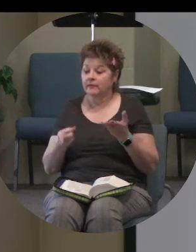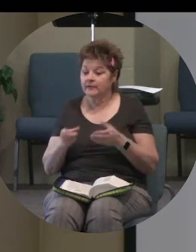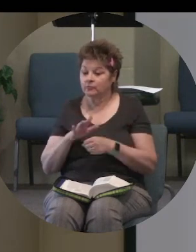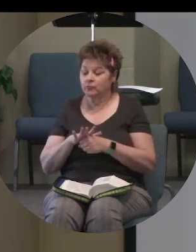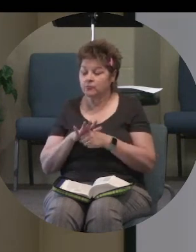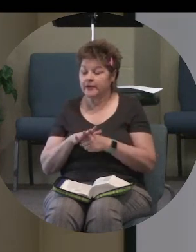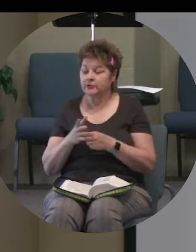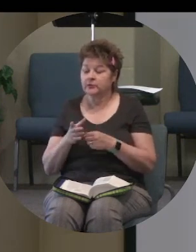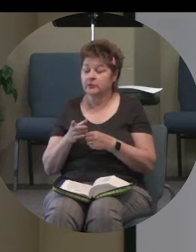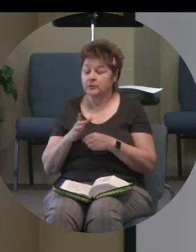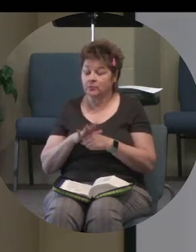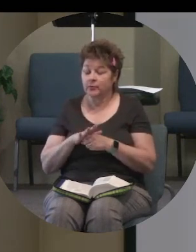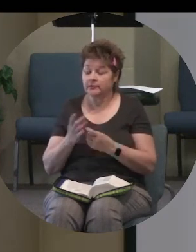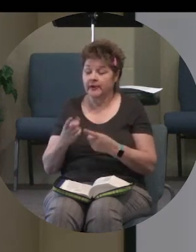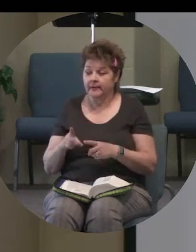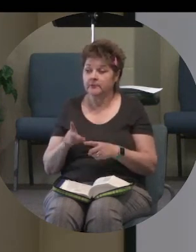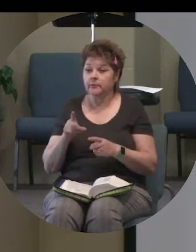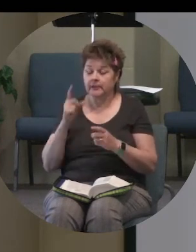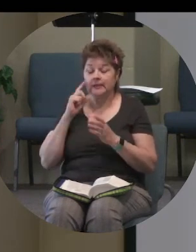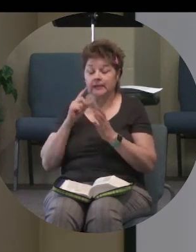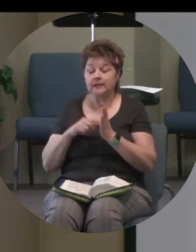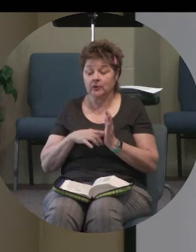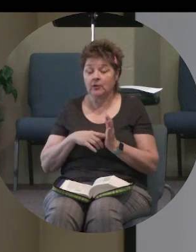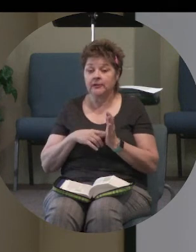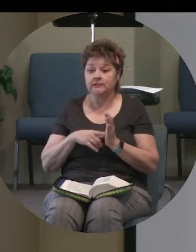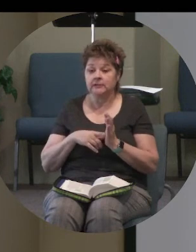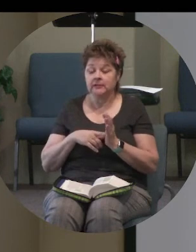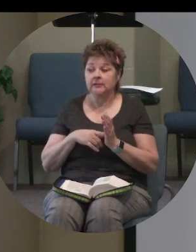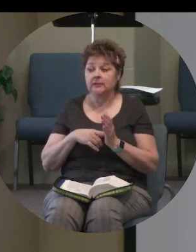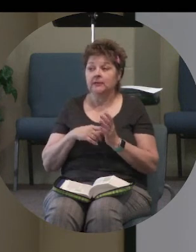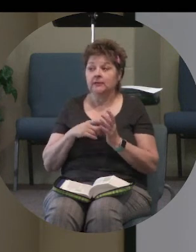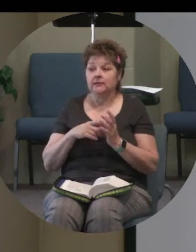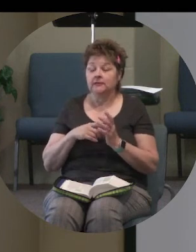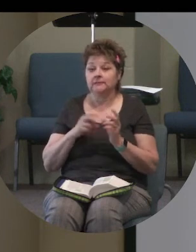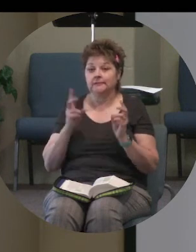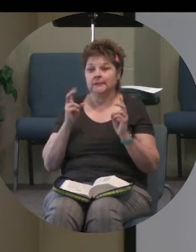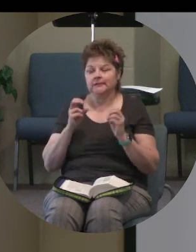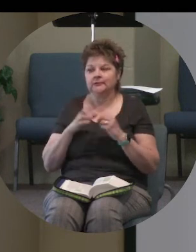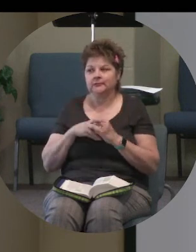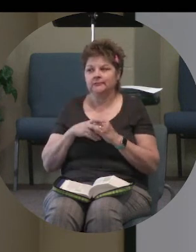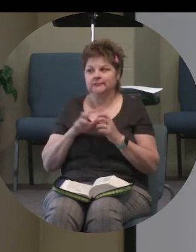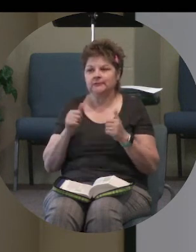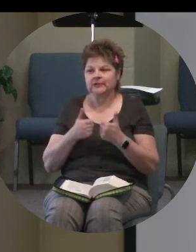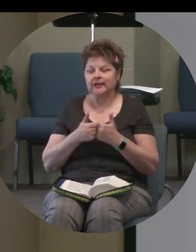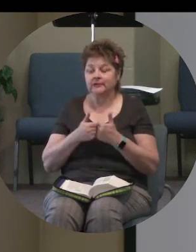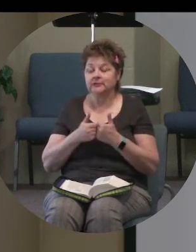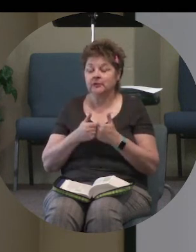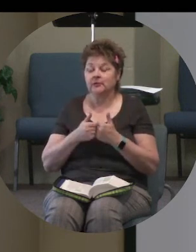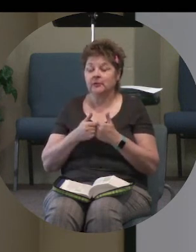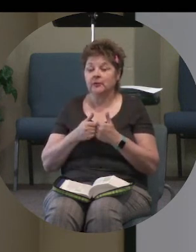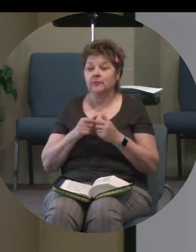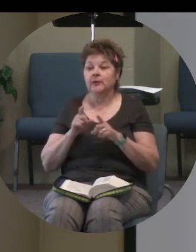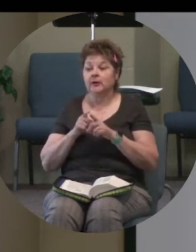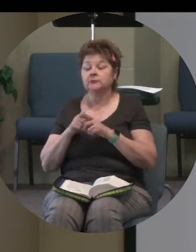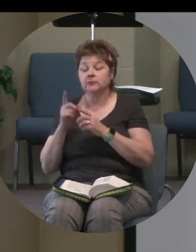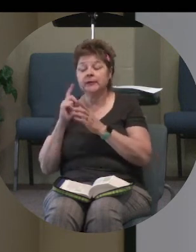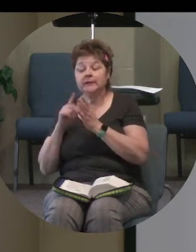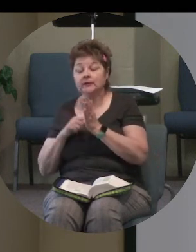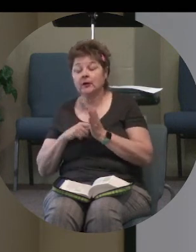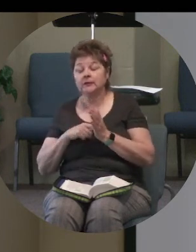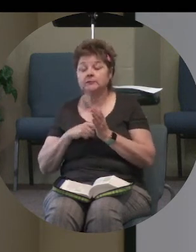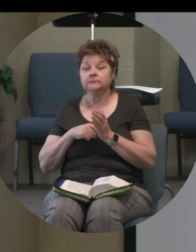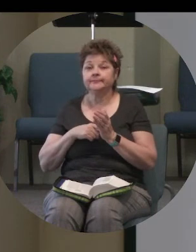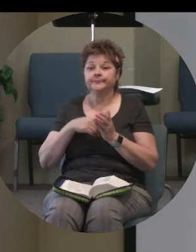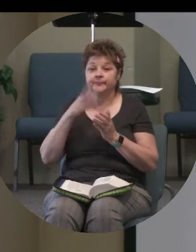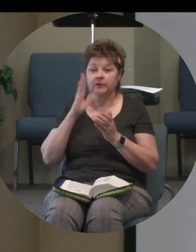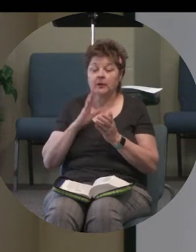When pressure comes, we need to acknowledge that it's a trial. It's a challenge. But we also need to acknowledge that God welcomes us to spread it